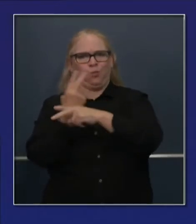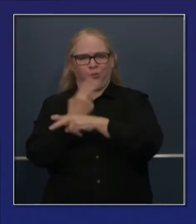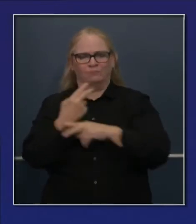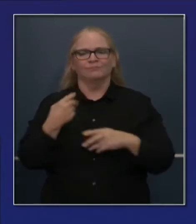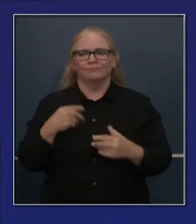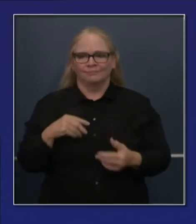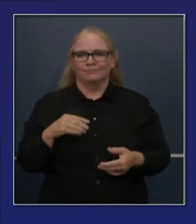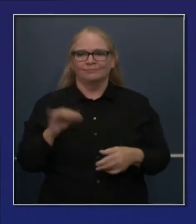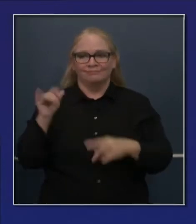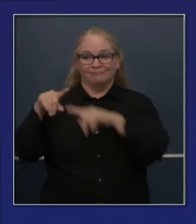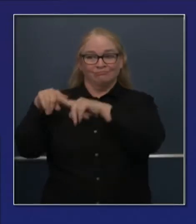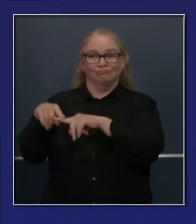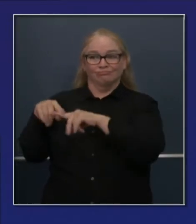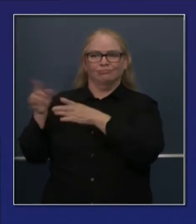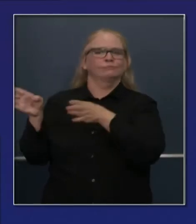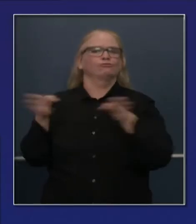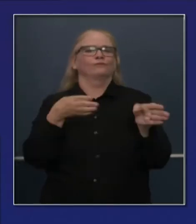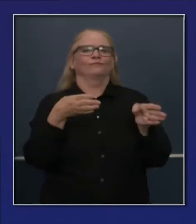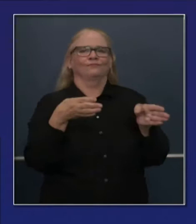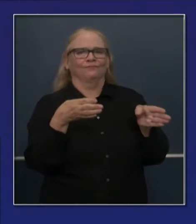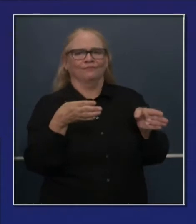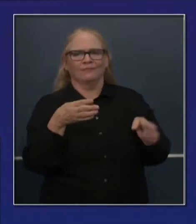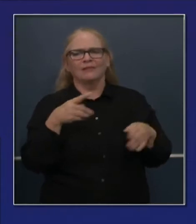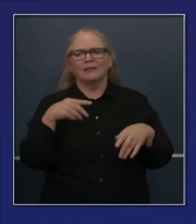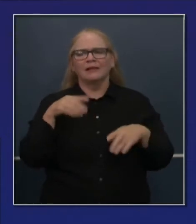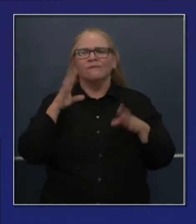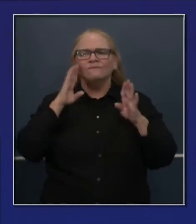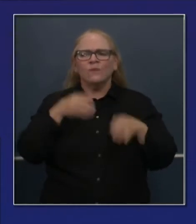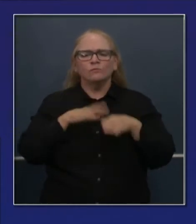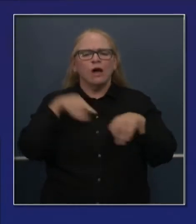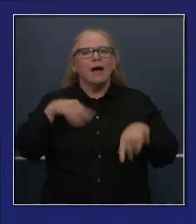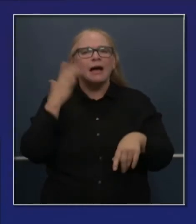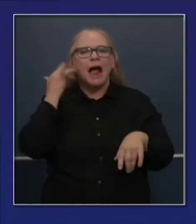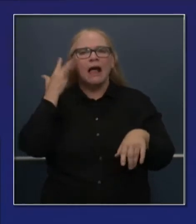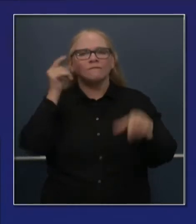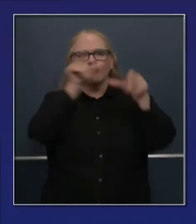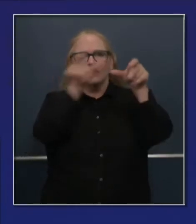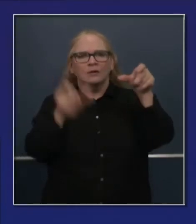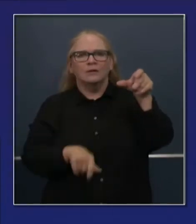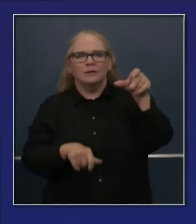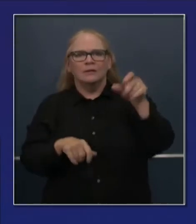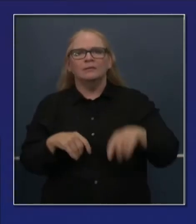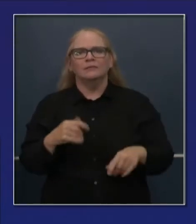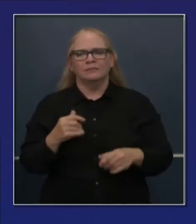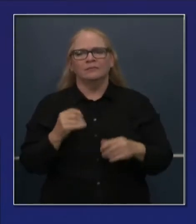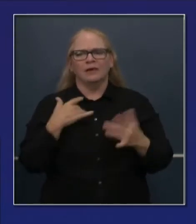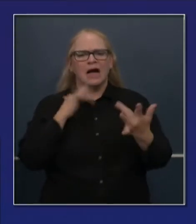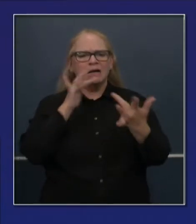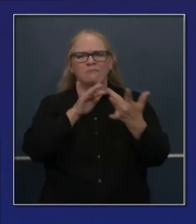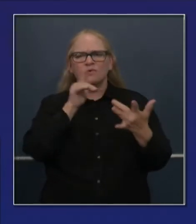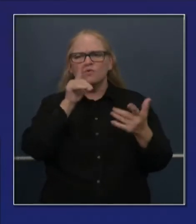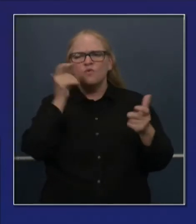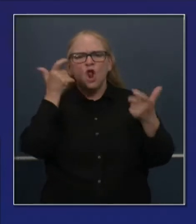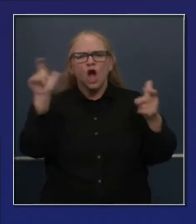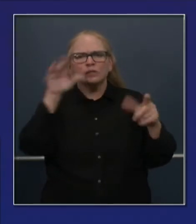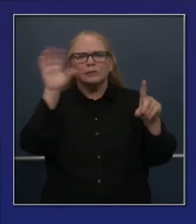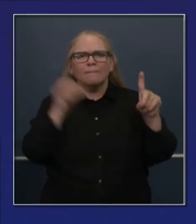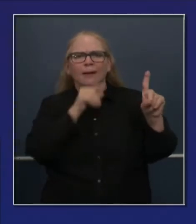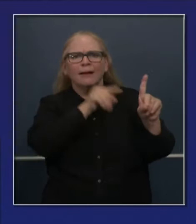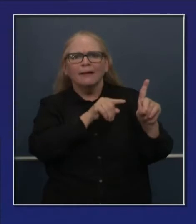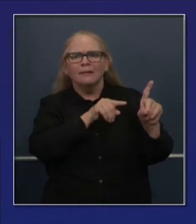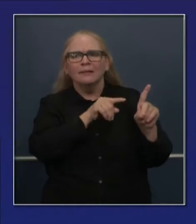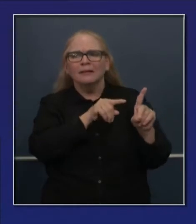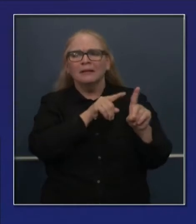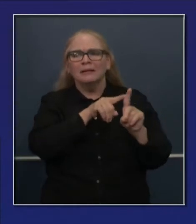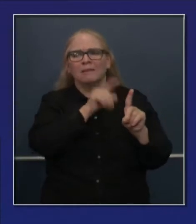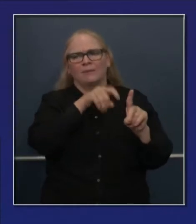consumption in this state. We're focused primarily on large energy users, and we are shifting to their backup power so they